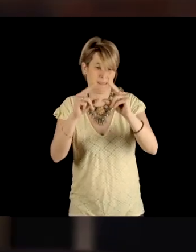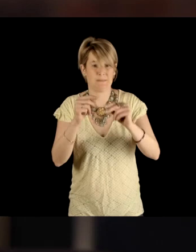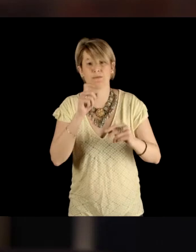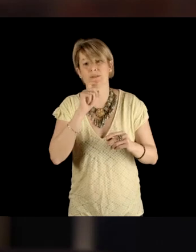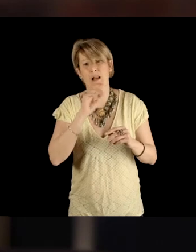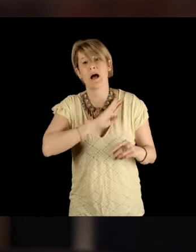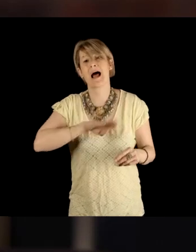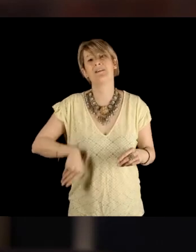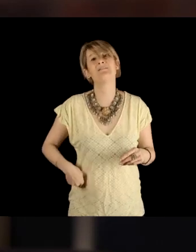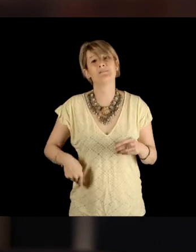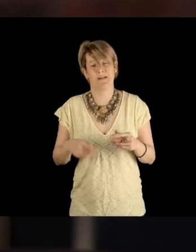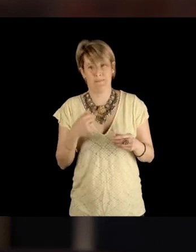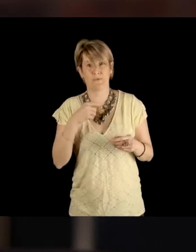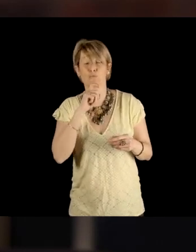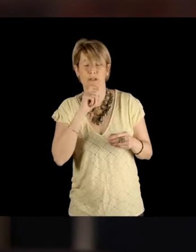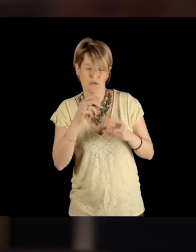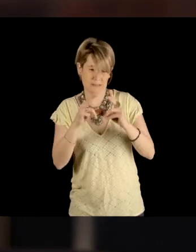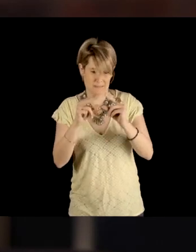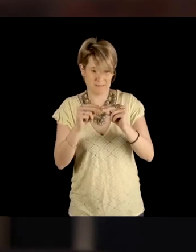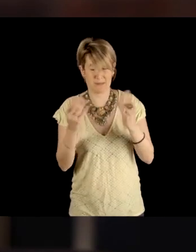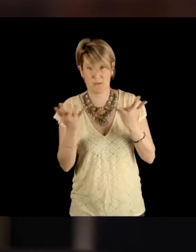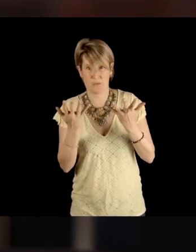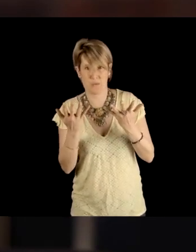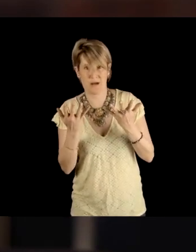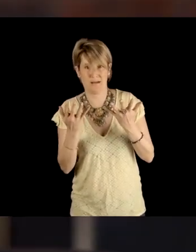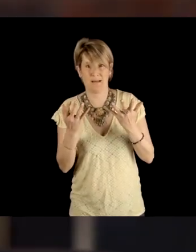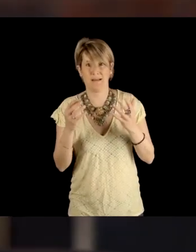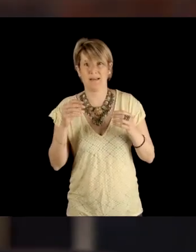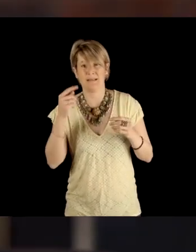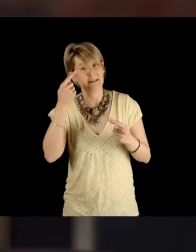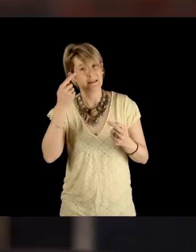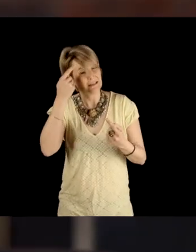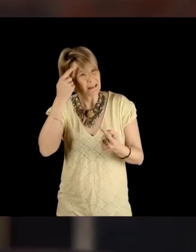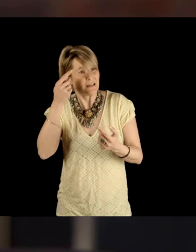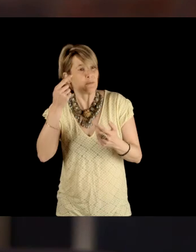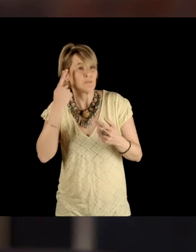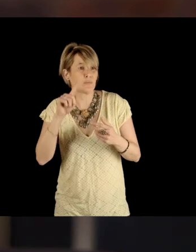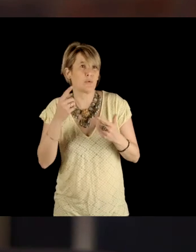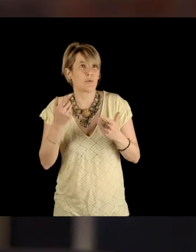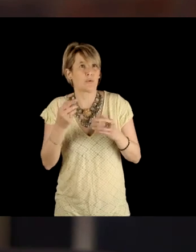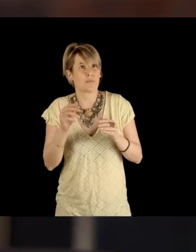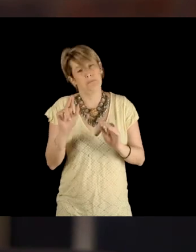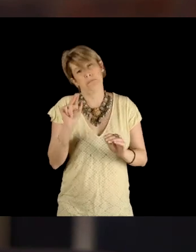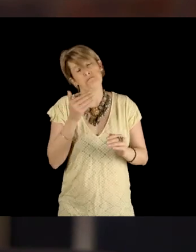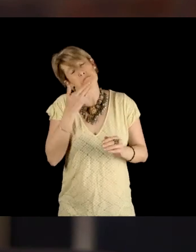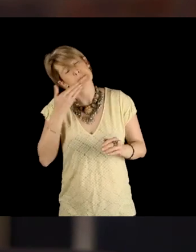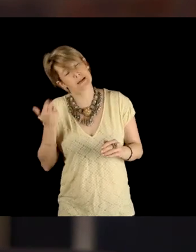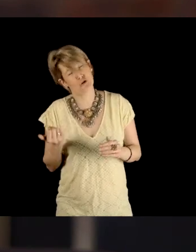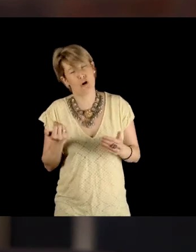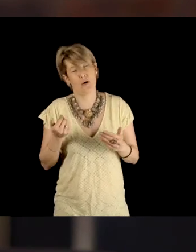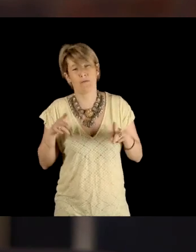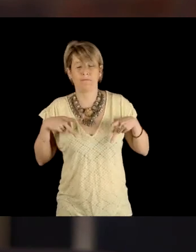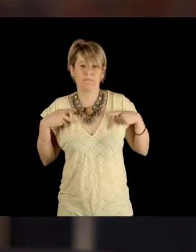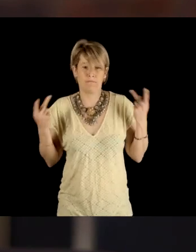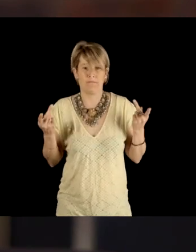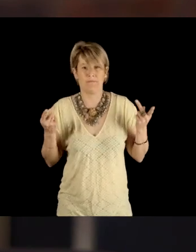We are now coming to the end of our session. Every day you will have newer and deeper and